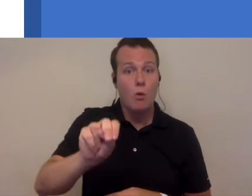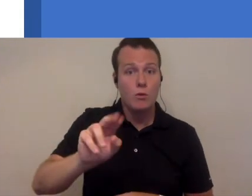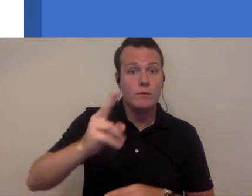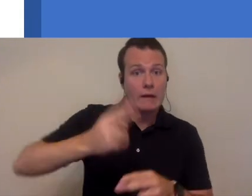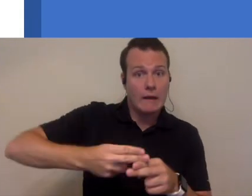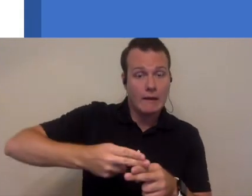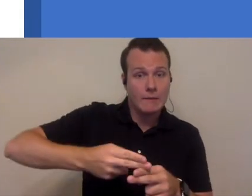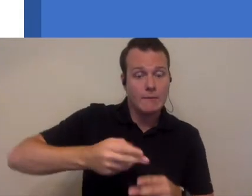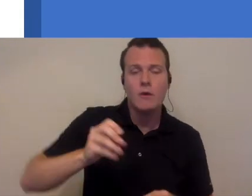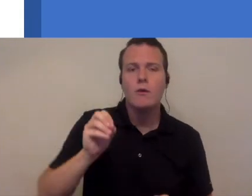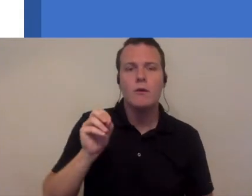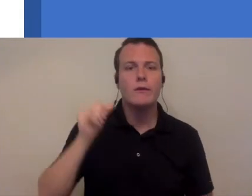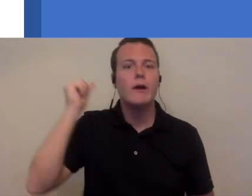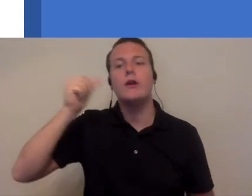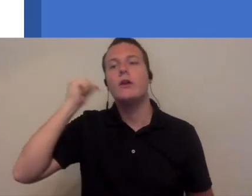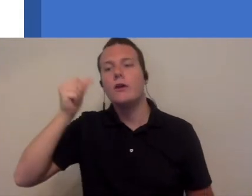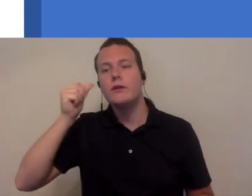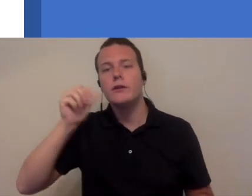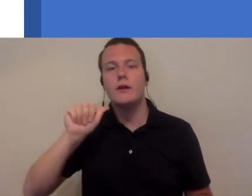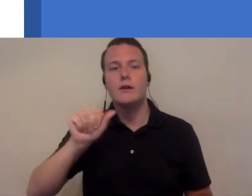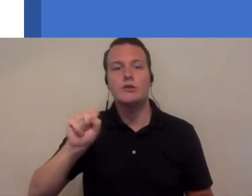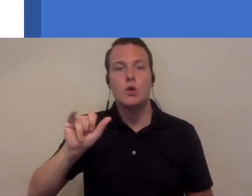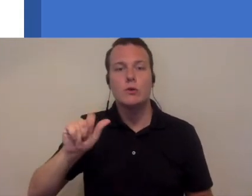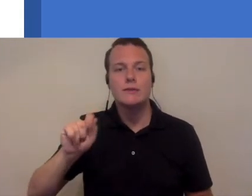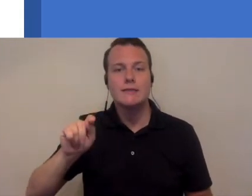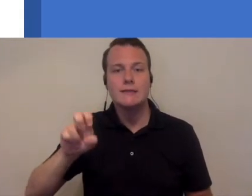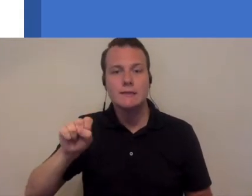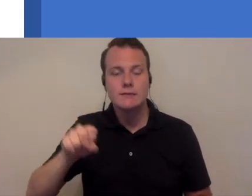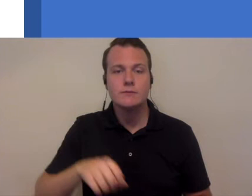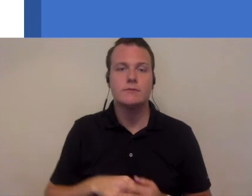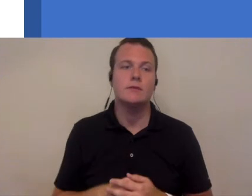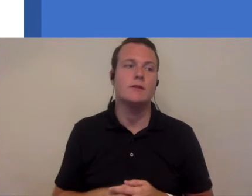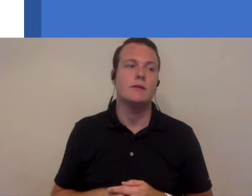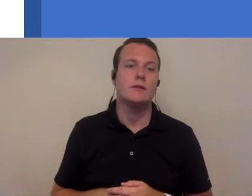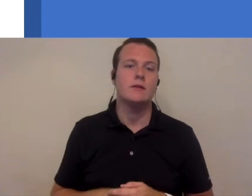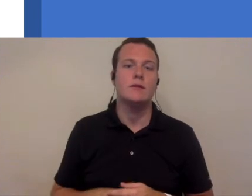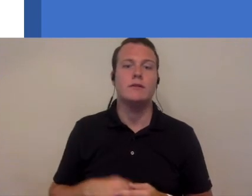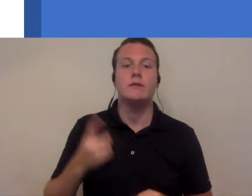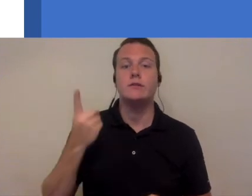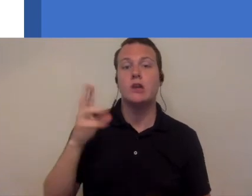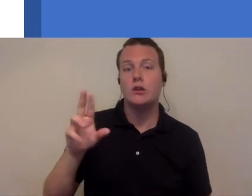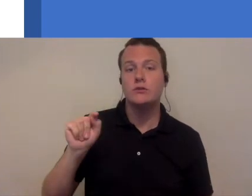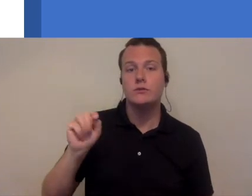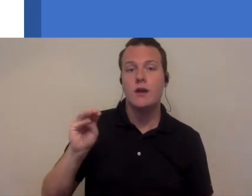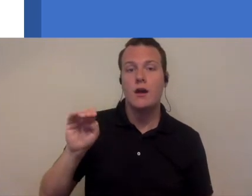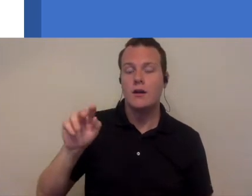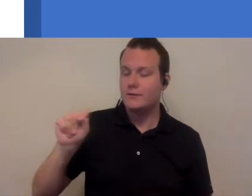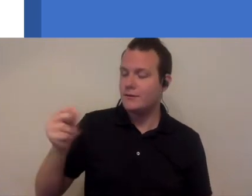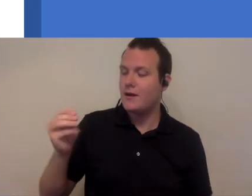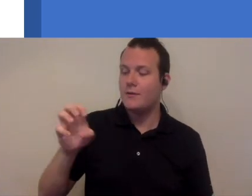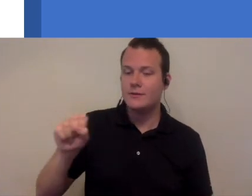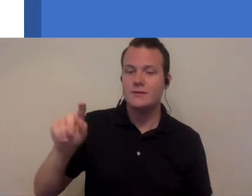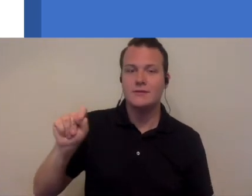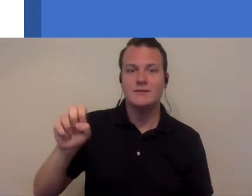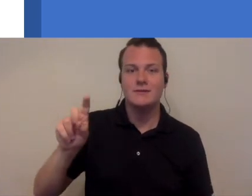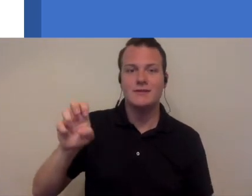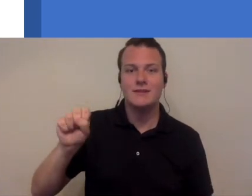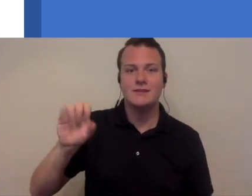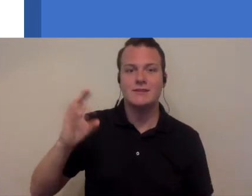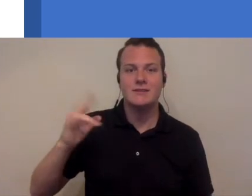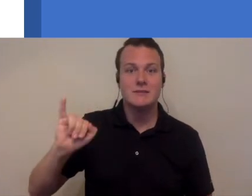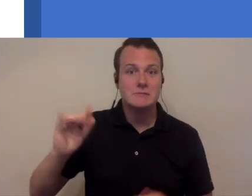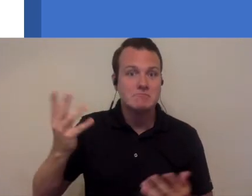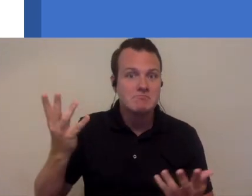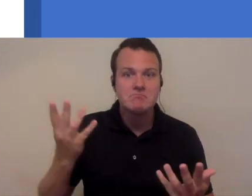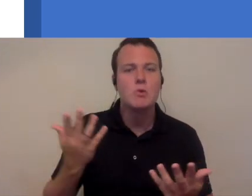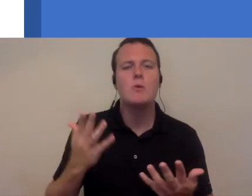for is it Audiology Associates? Is it Dr. Thomas Tedeschi? What is the